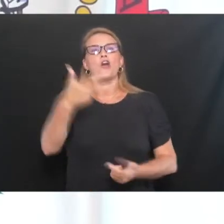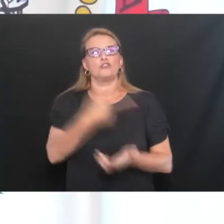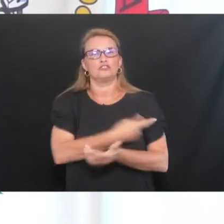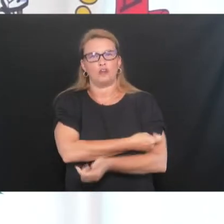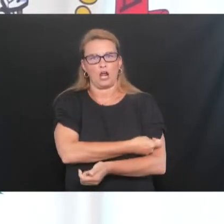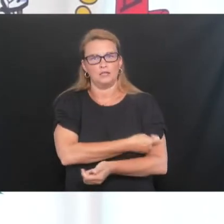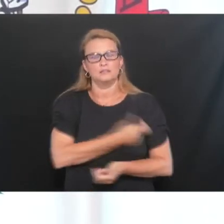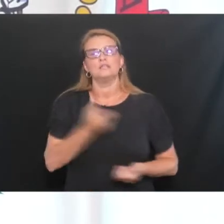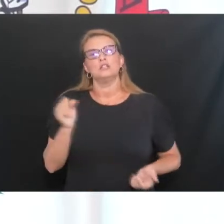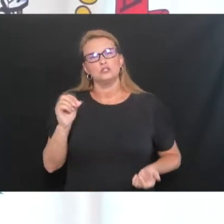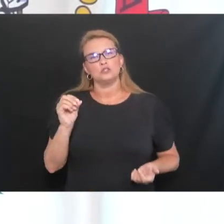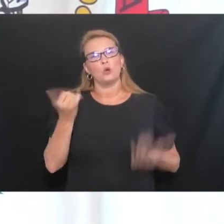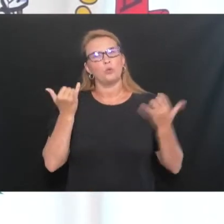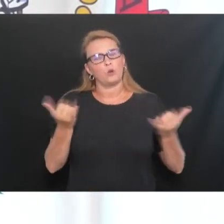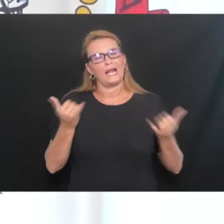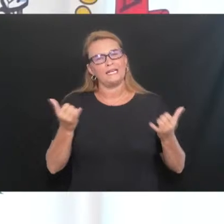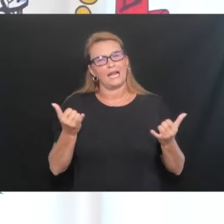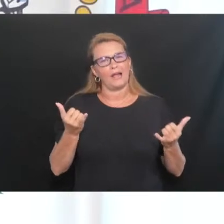way past